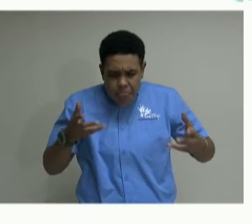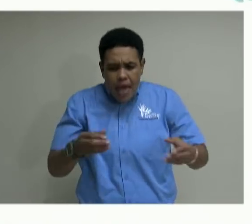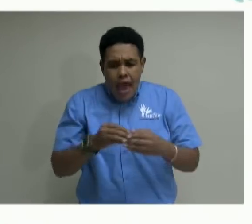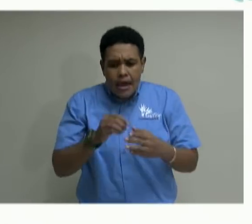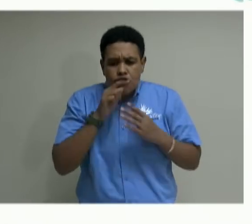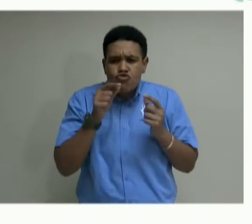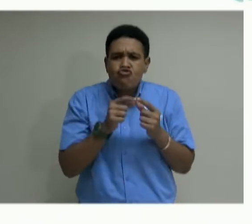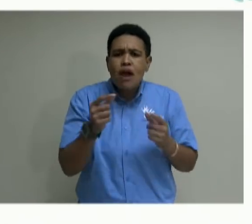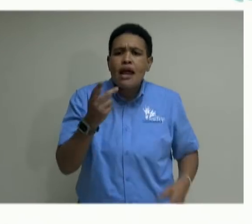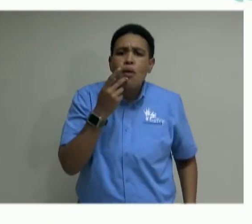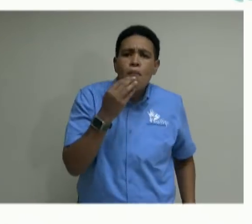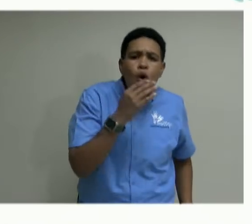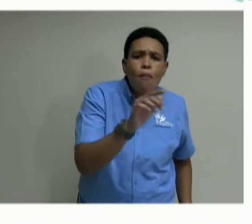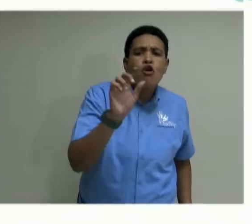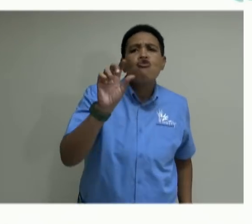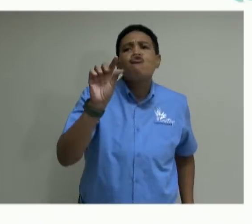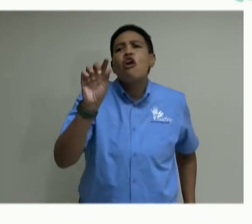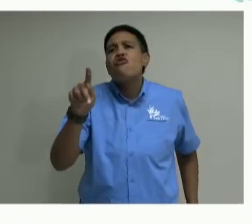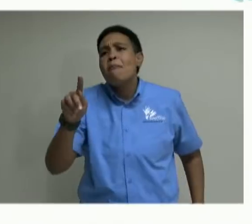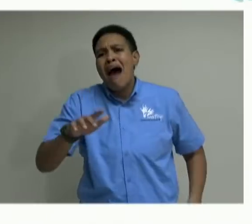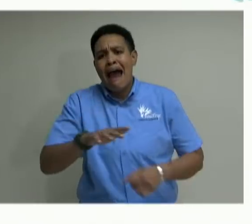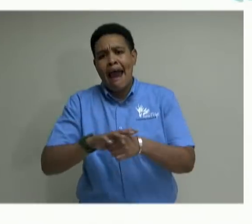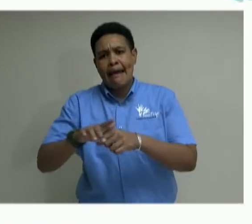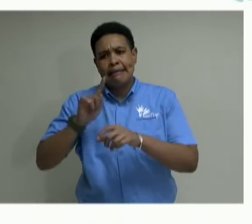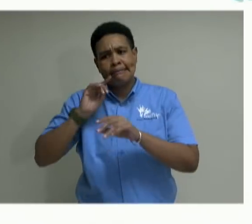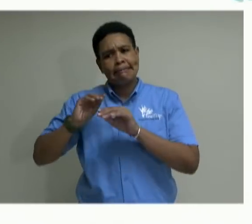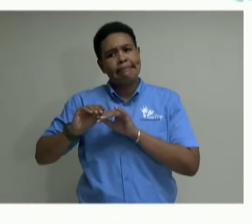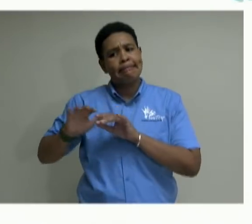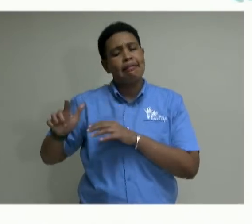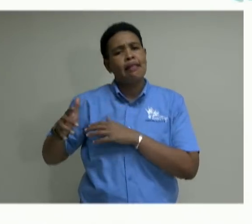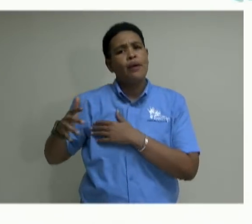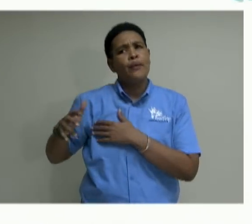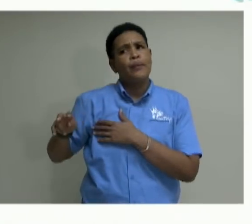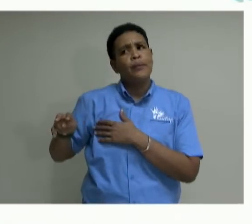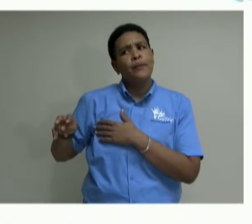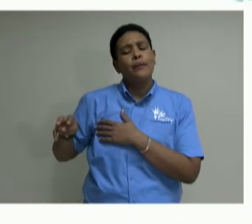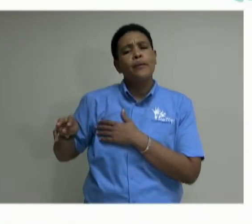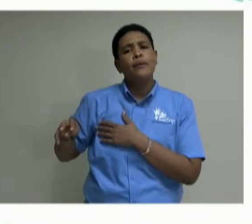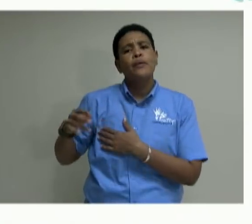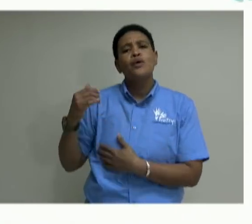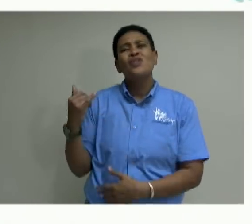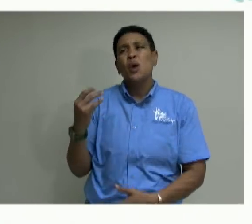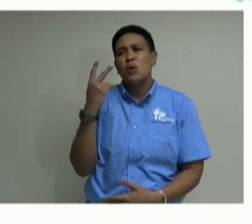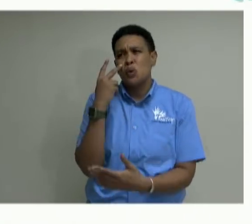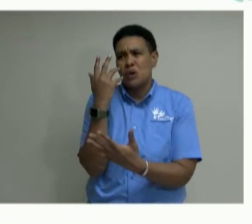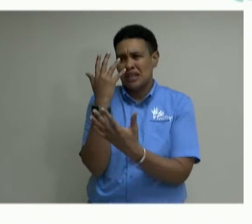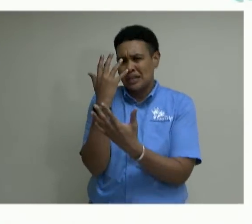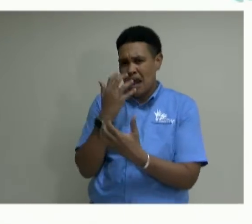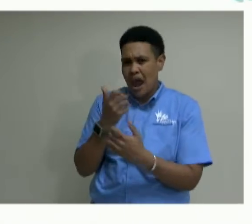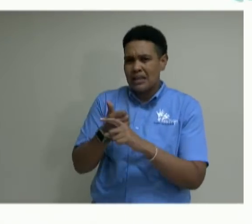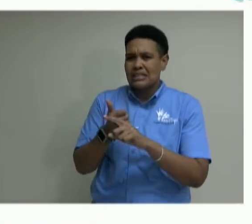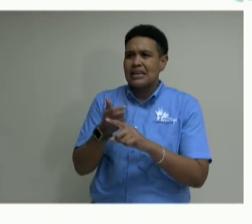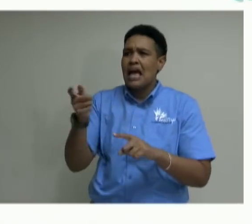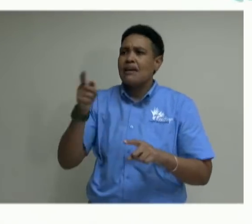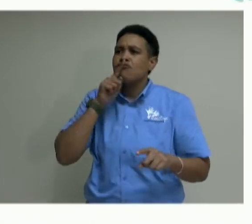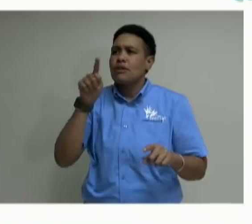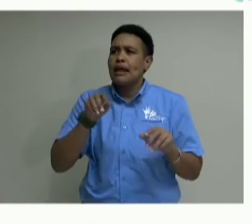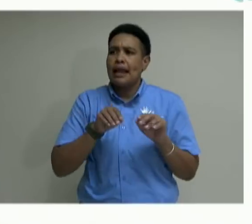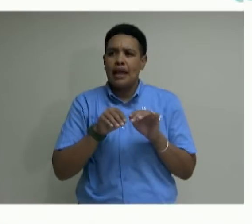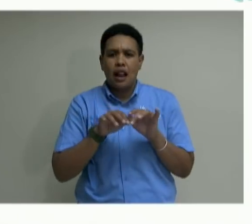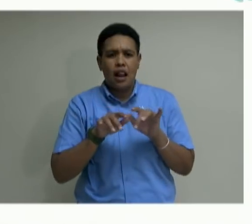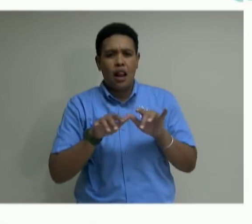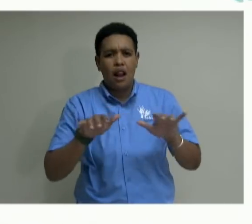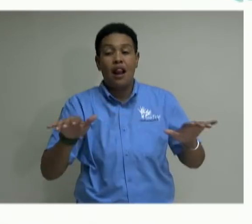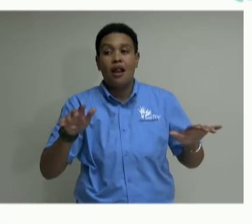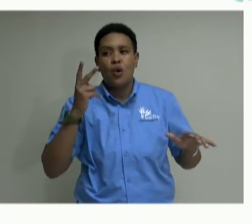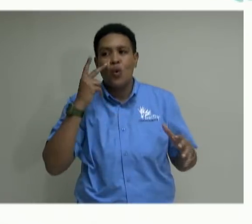Greater Portmore, Gregory Park area. Though it looks so dark, the cases are scattered. We all